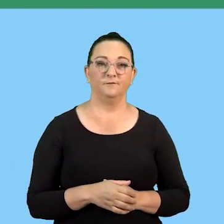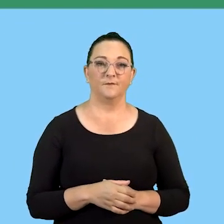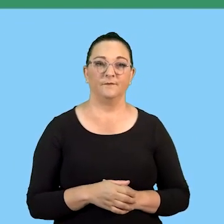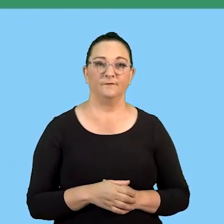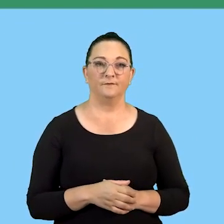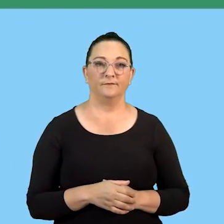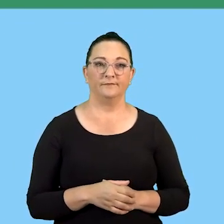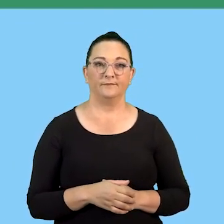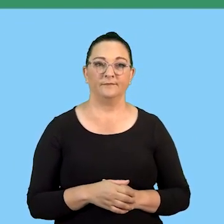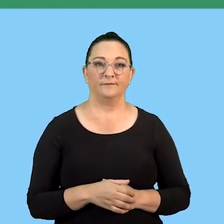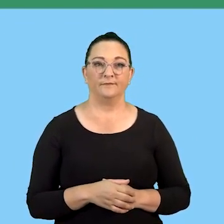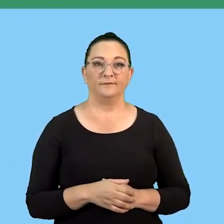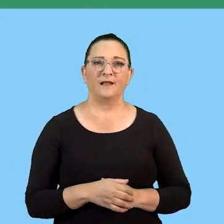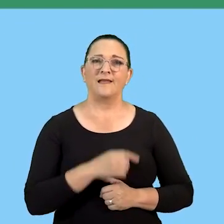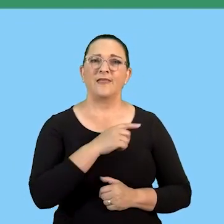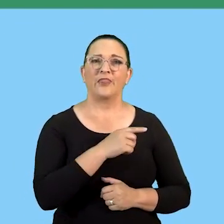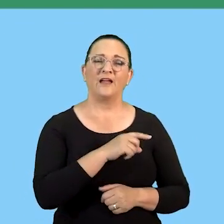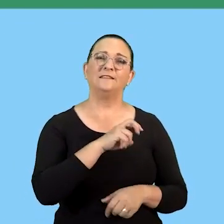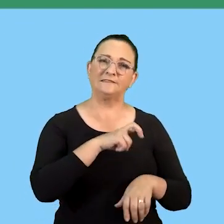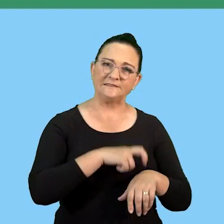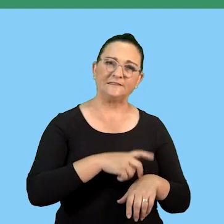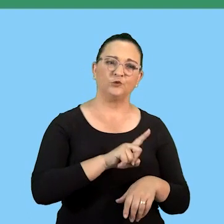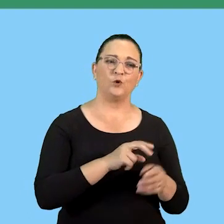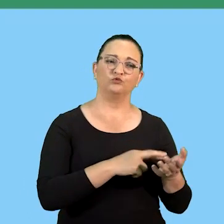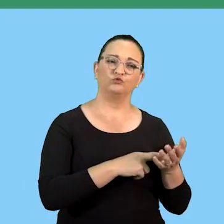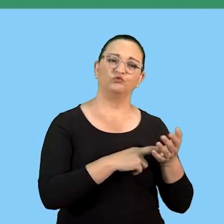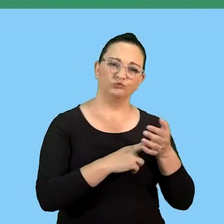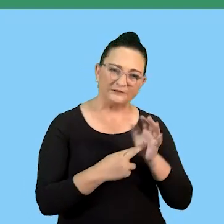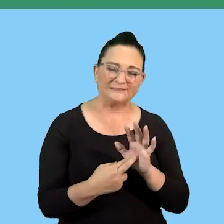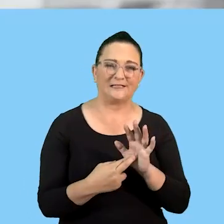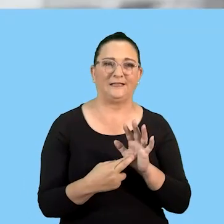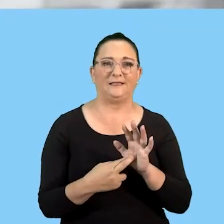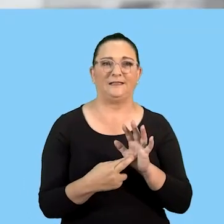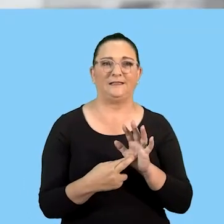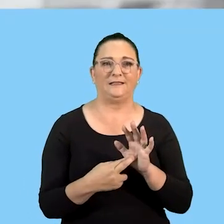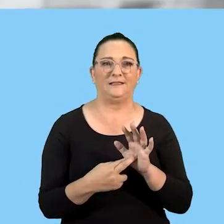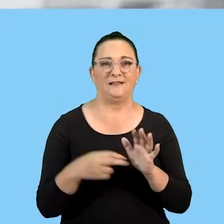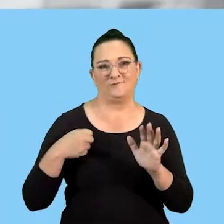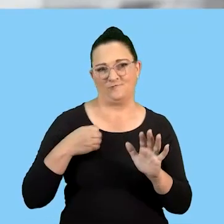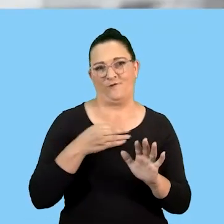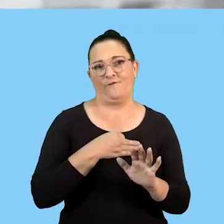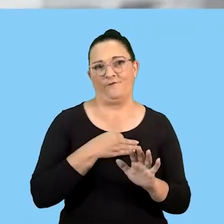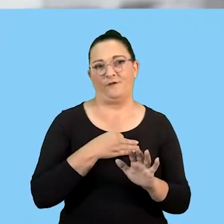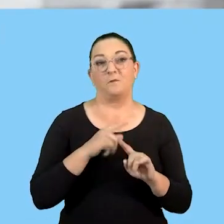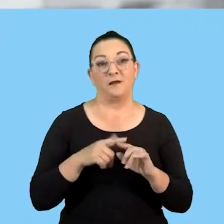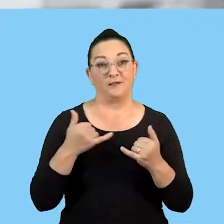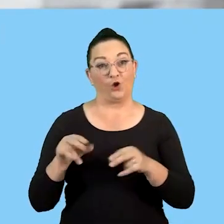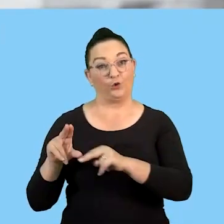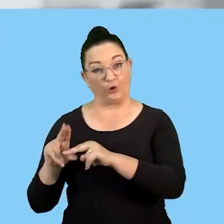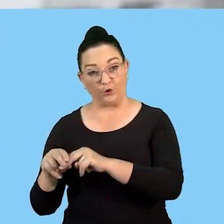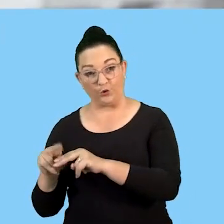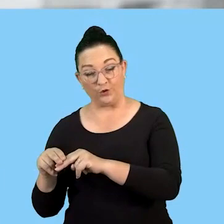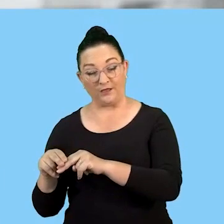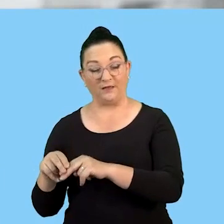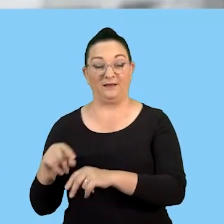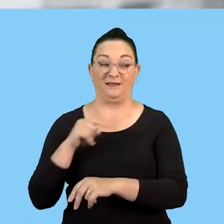represent, keyword, you ask yourself, but isn't it the trade unions doing that as well? Are they not representing? I'm going to explain or tell you the difference